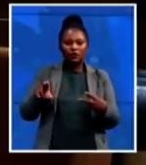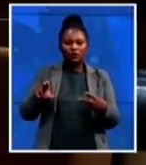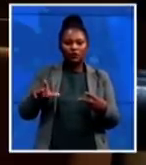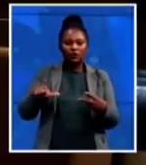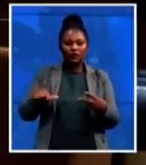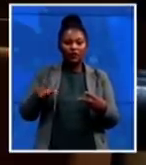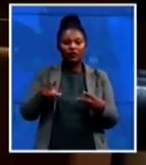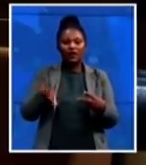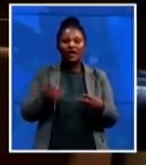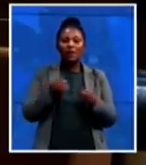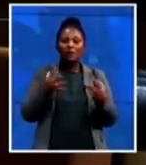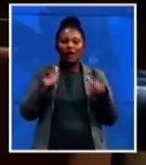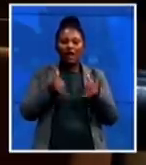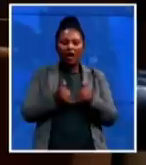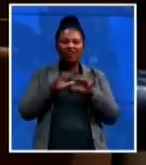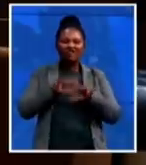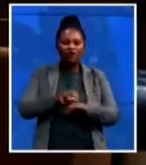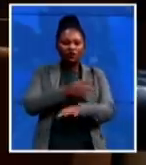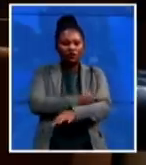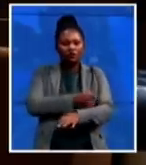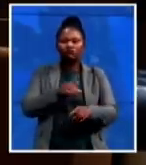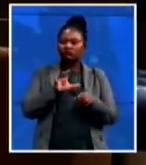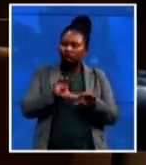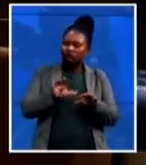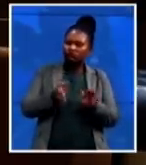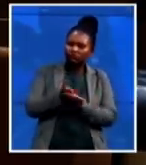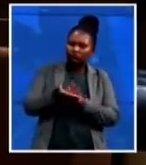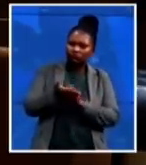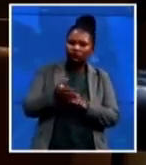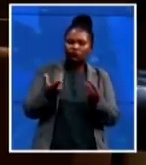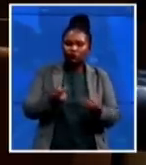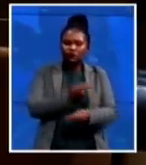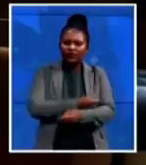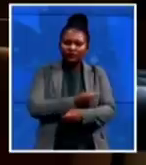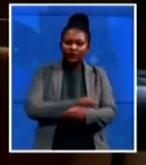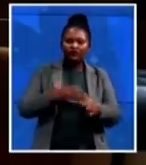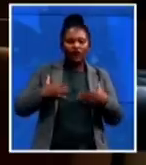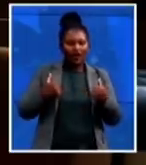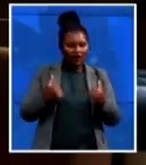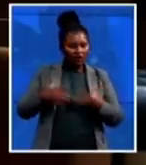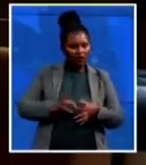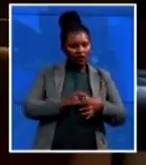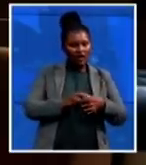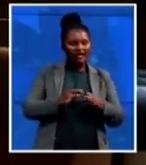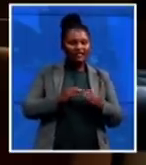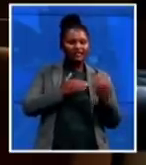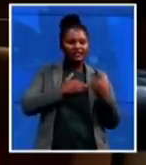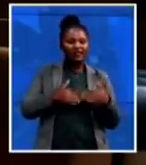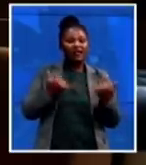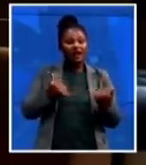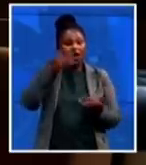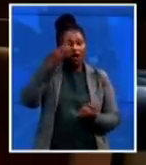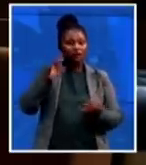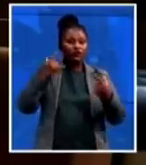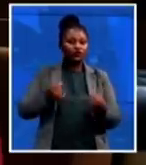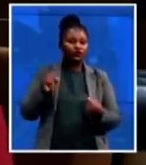in the workplace in line with the Occupational Health and Safety Act, what is government's position? Oh, it's actually already been covered